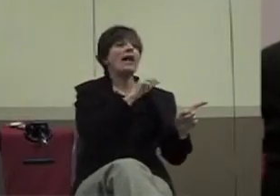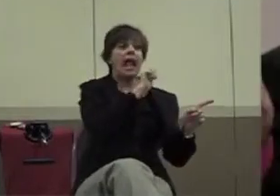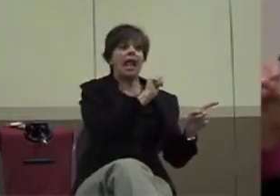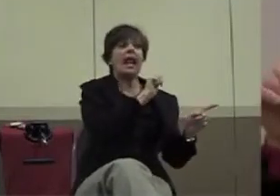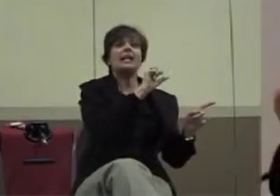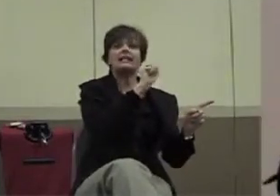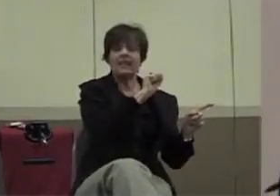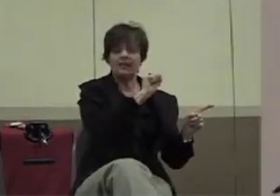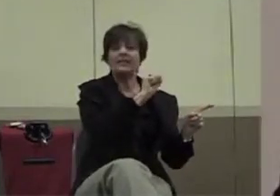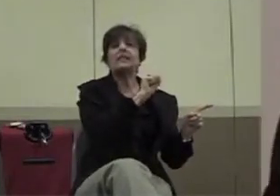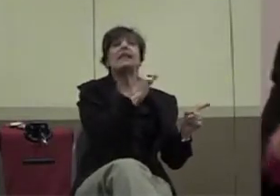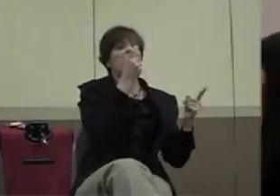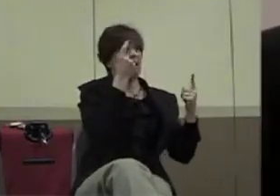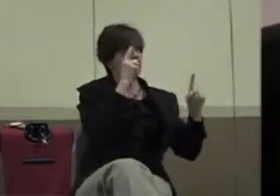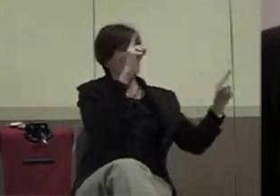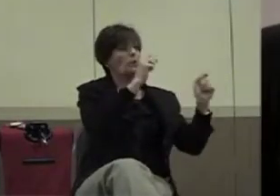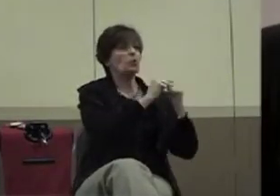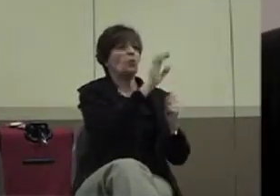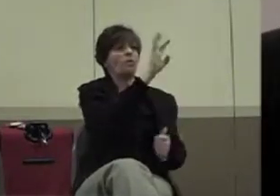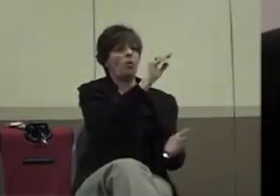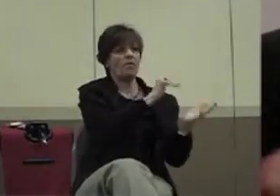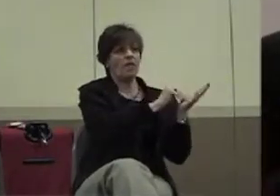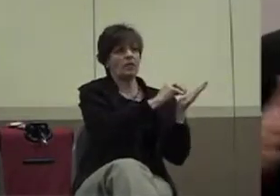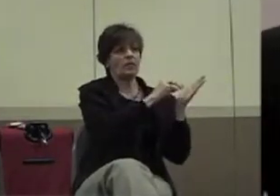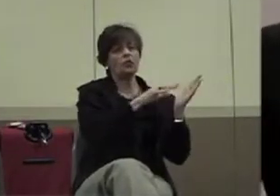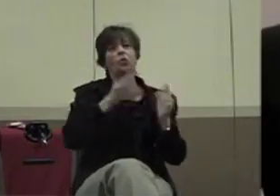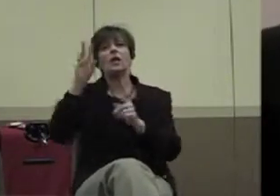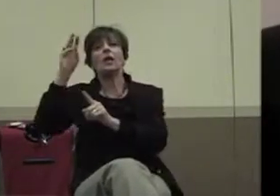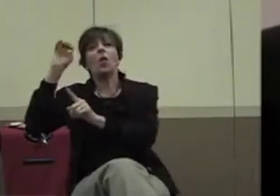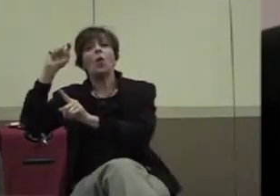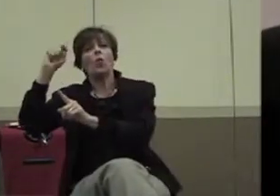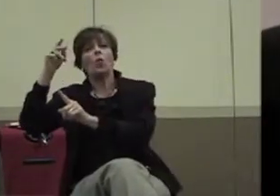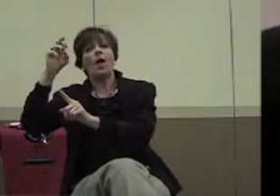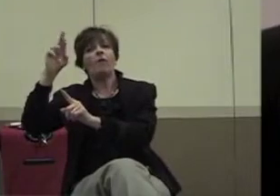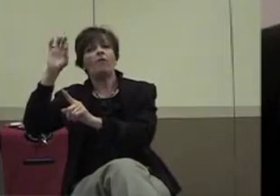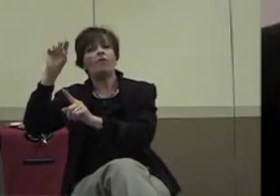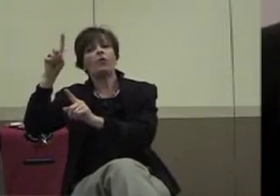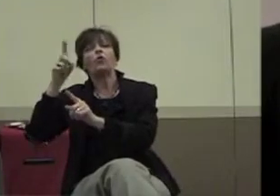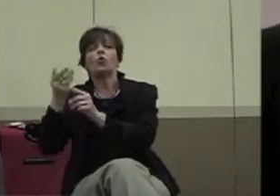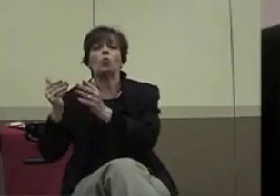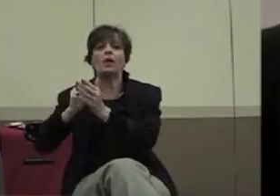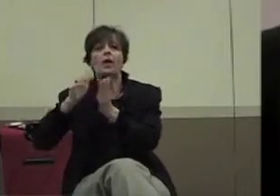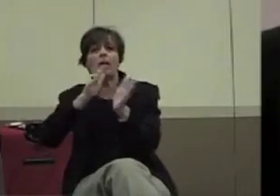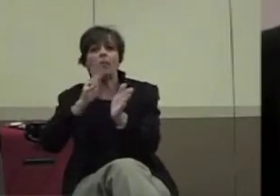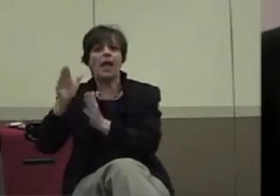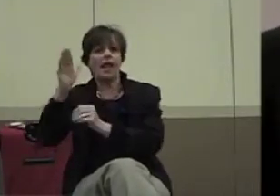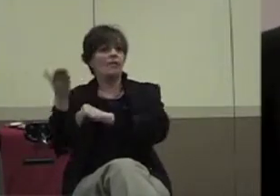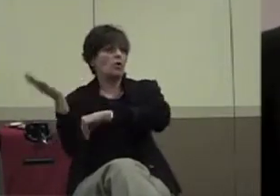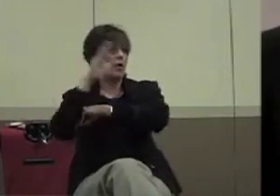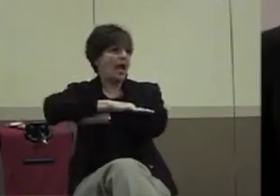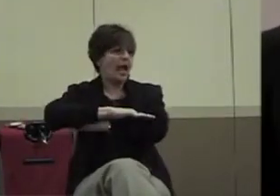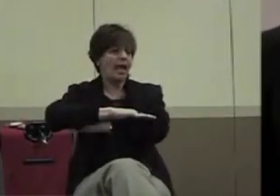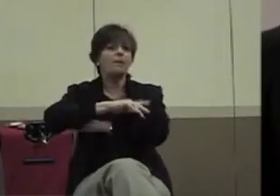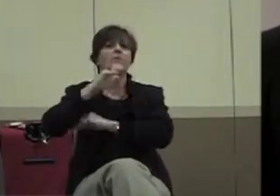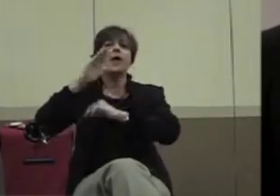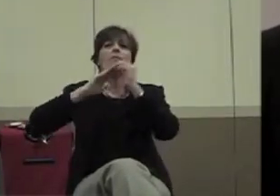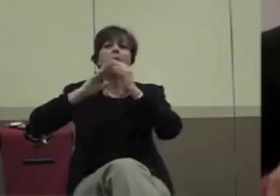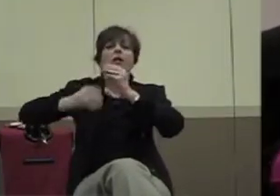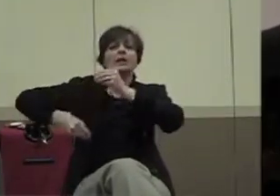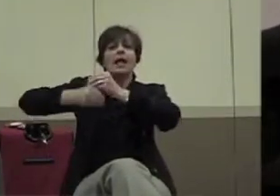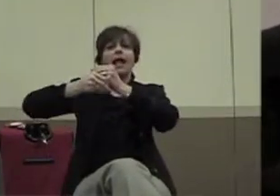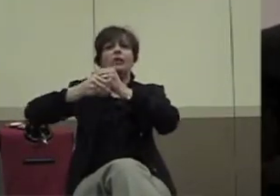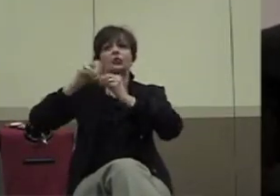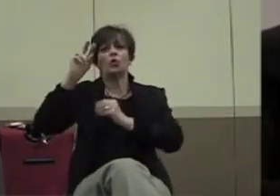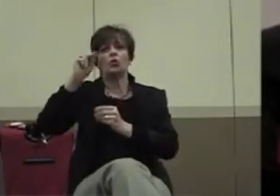4,000 students. What Weatherford did was they totally replanned their day, and they built an extra 30 minutes into the day